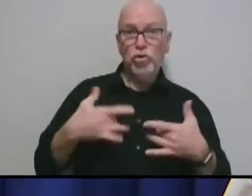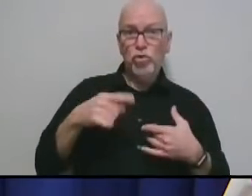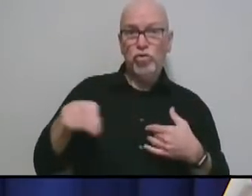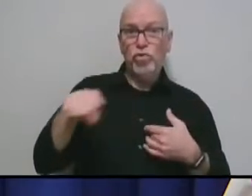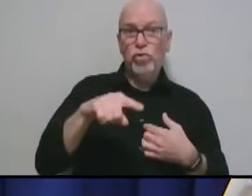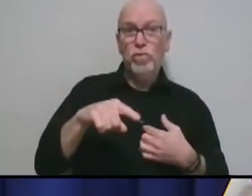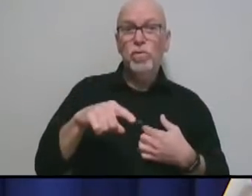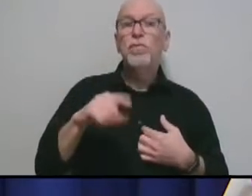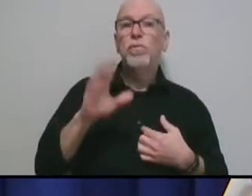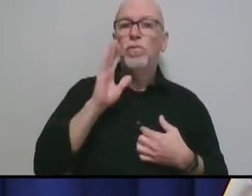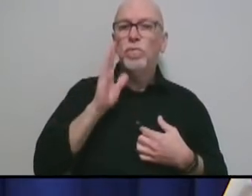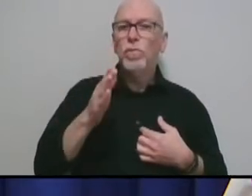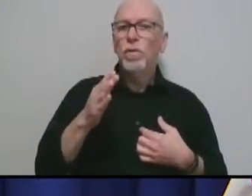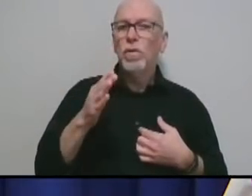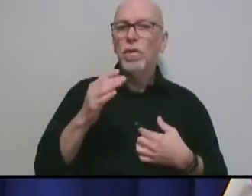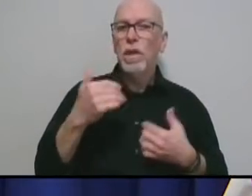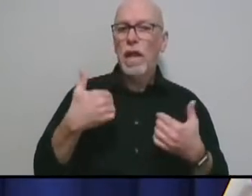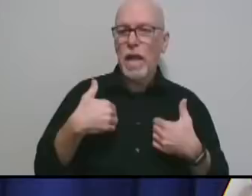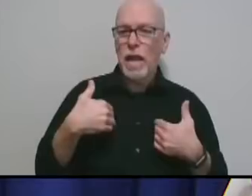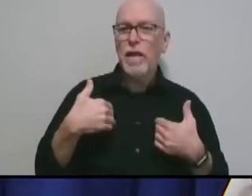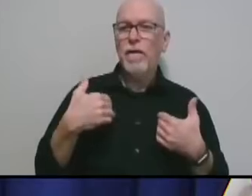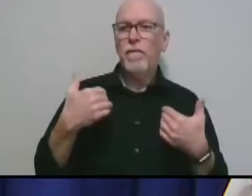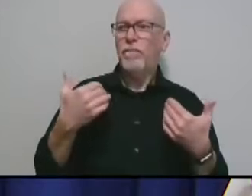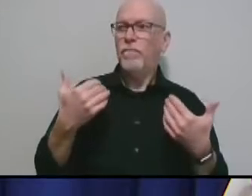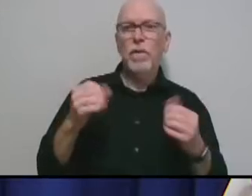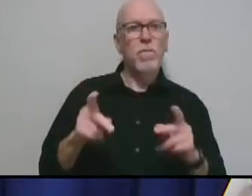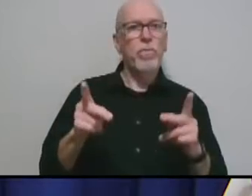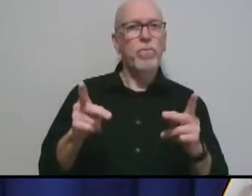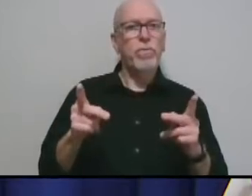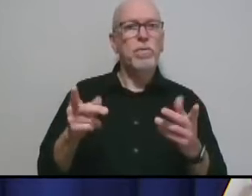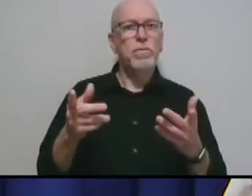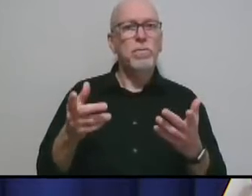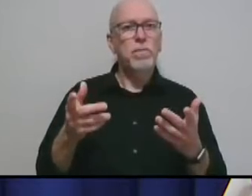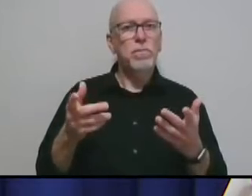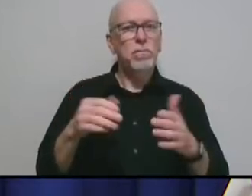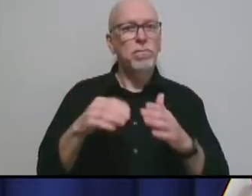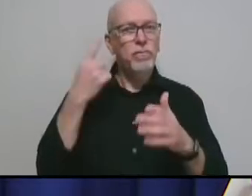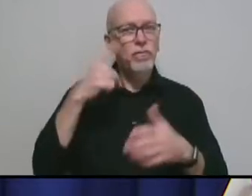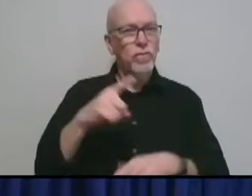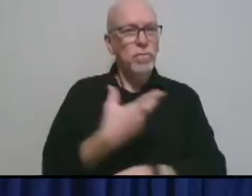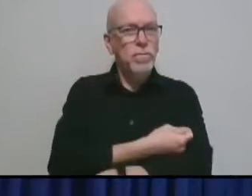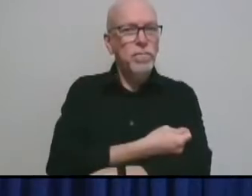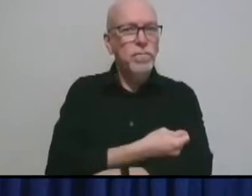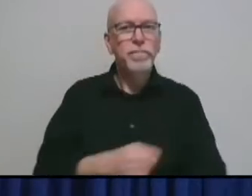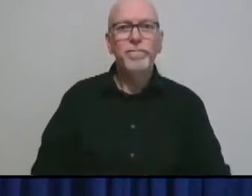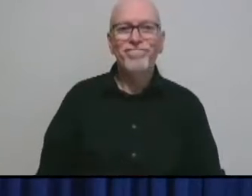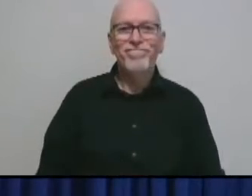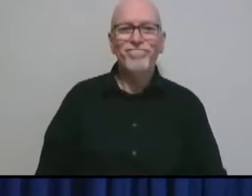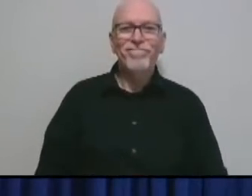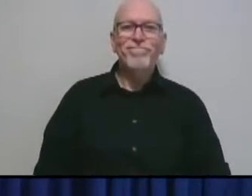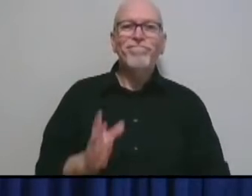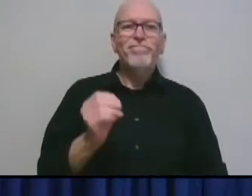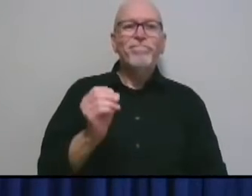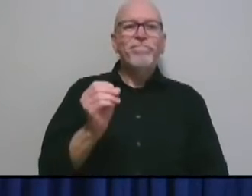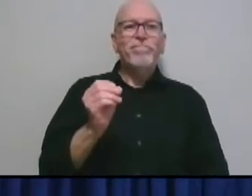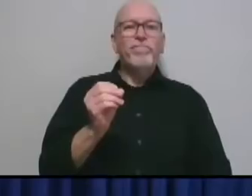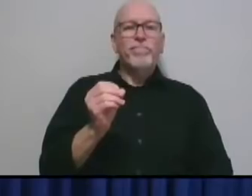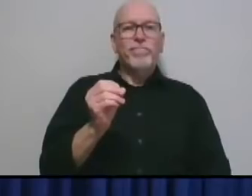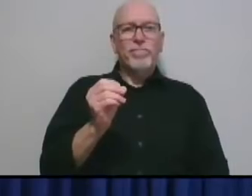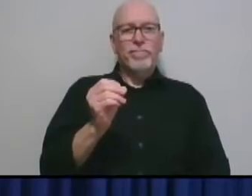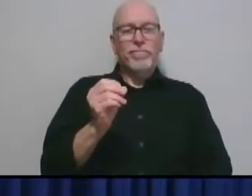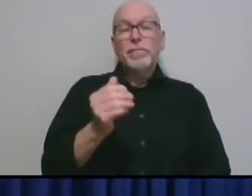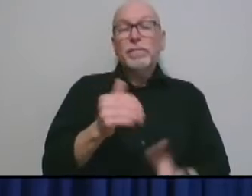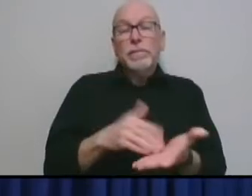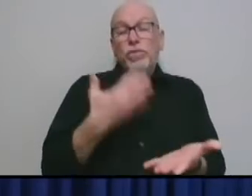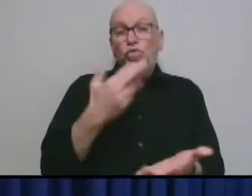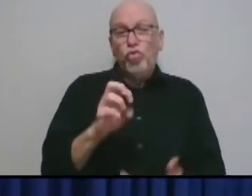to have access or the opportunity to get vaccinated. And that's, again, the good